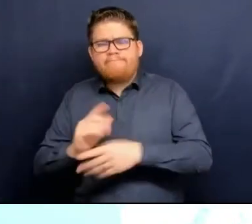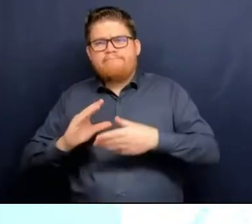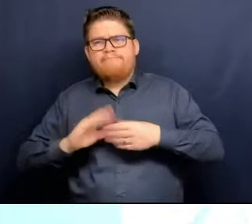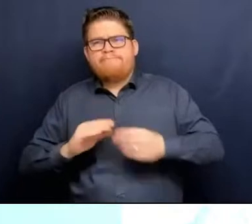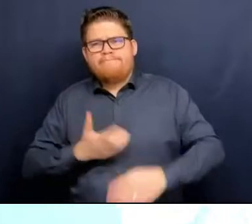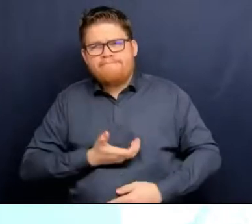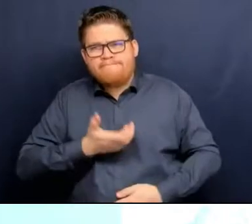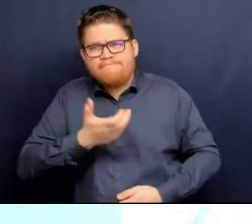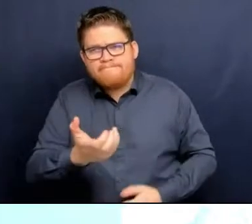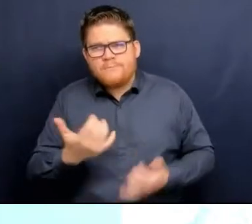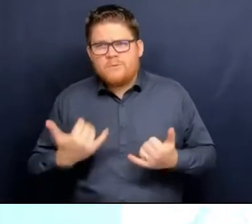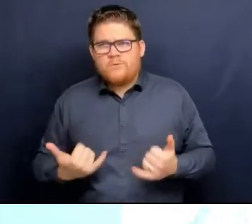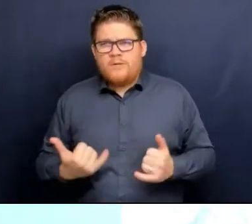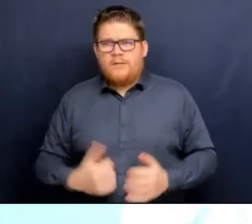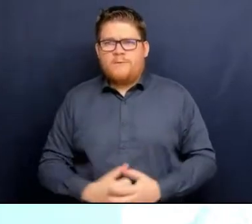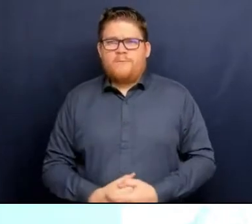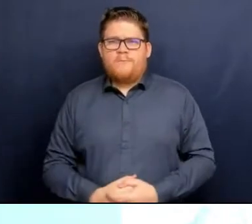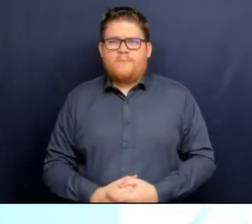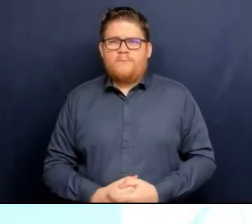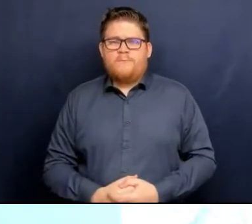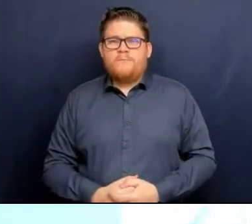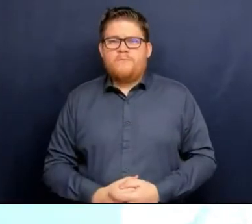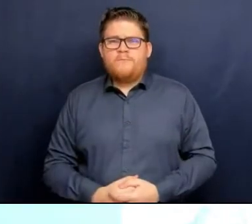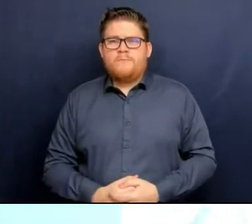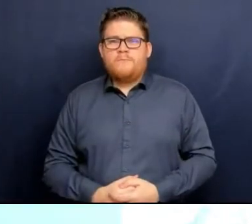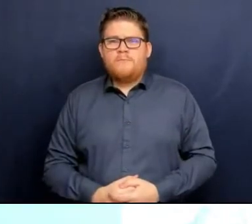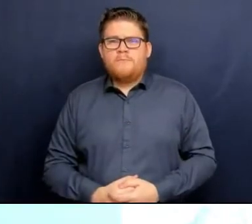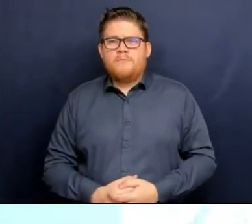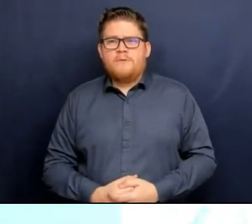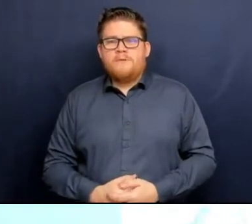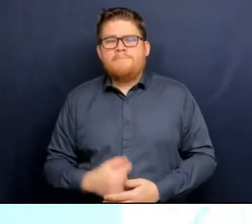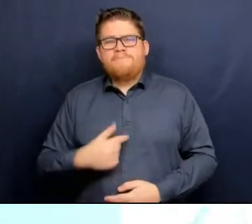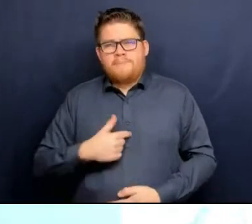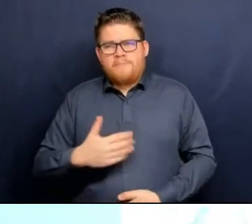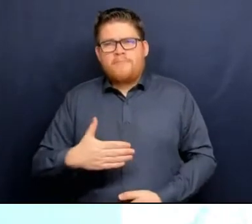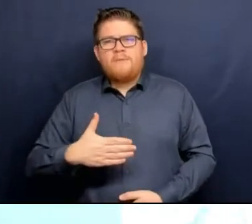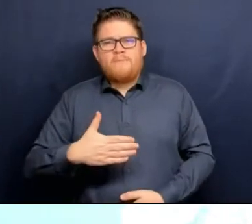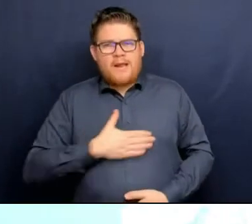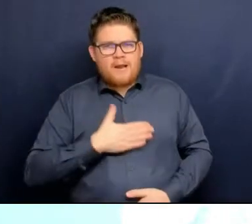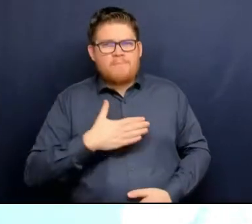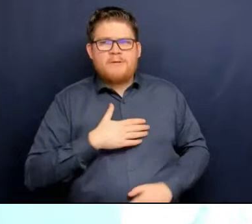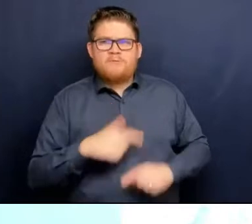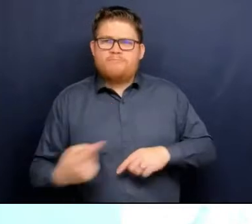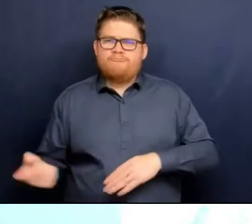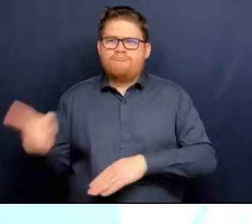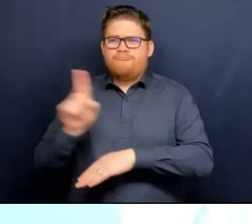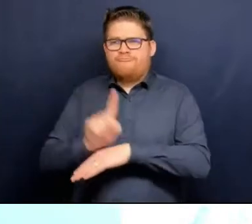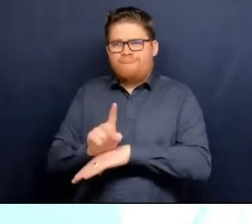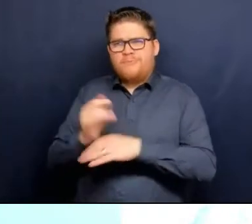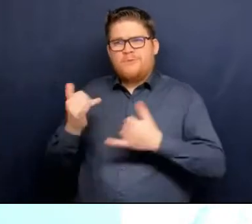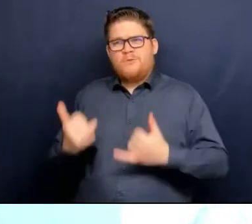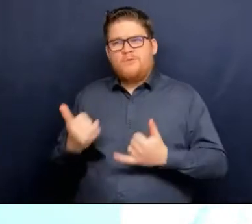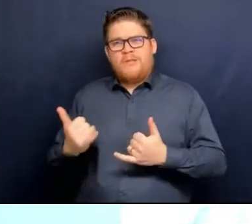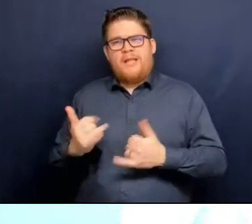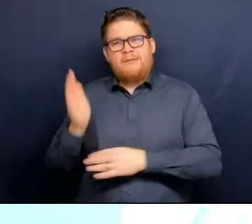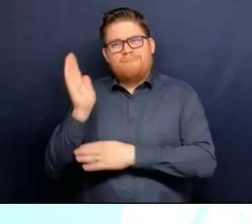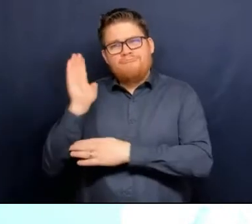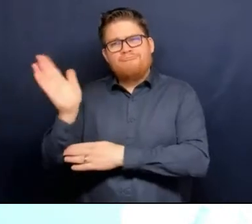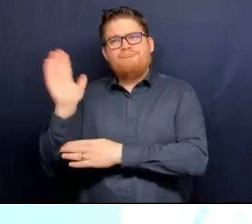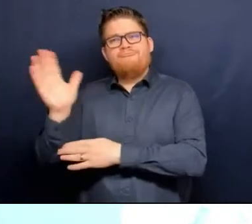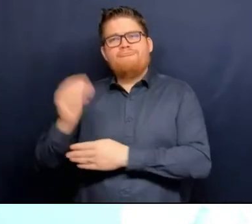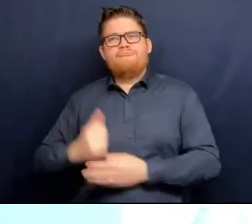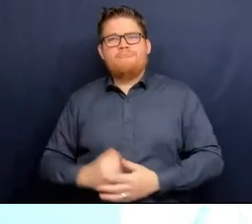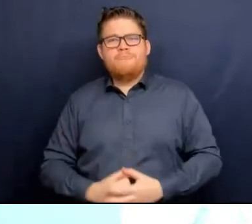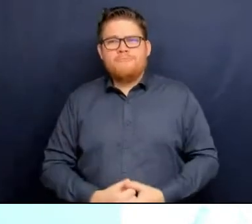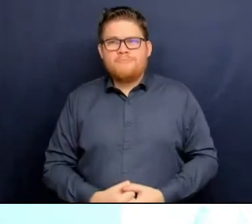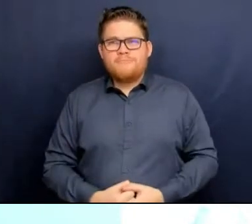comments here today on behalf of the UBCIC, and also send regrets for Grand Chief Stuart Phillip, who isn't available to